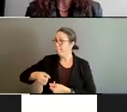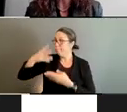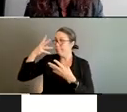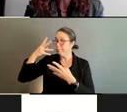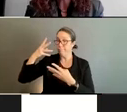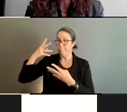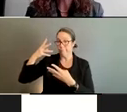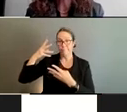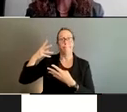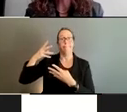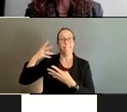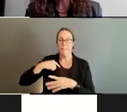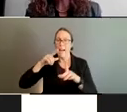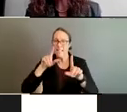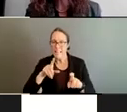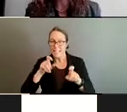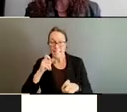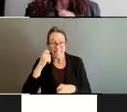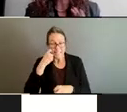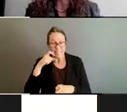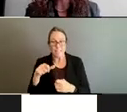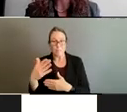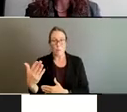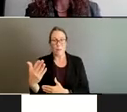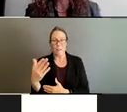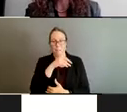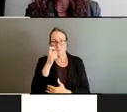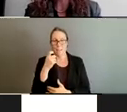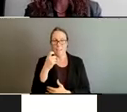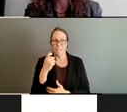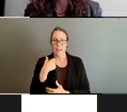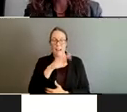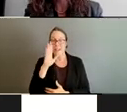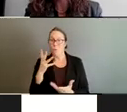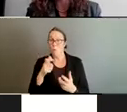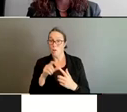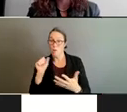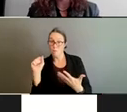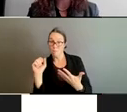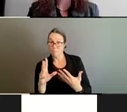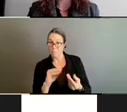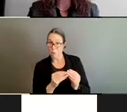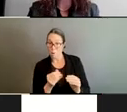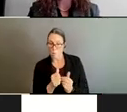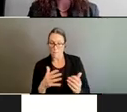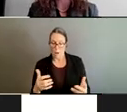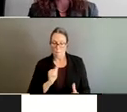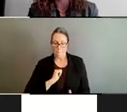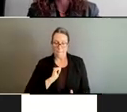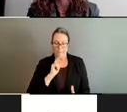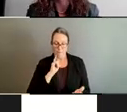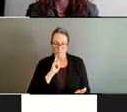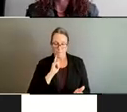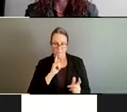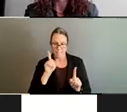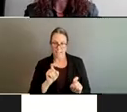was, and like I said, I've tested it out just this morning. Cause like I said, I never want to give out a number without testing it first to make sure nothing's changed on